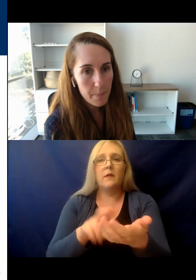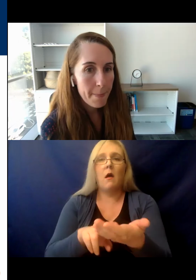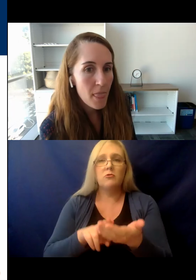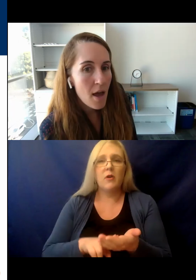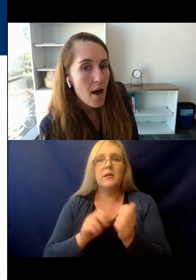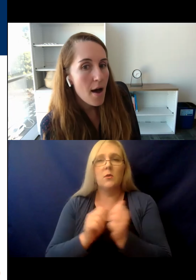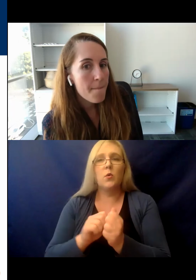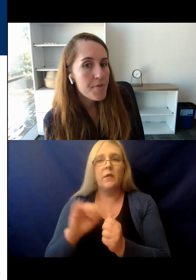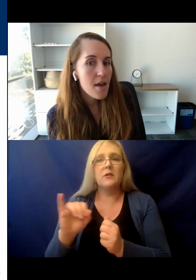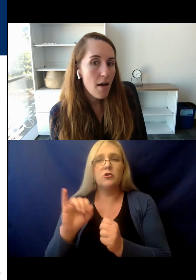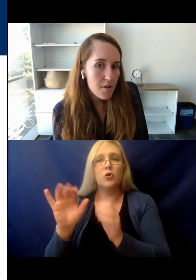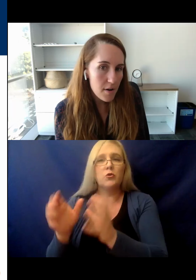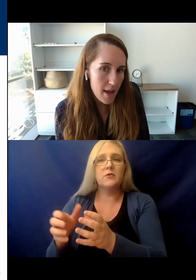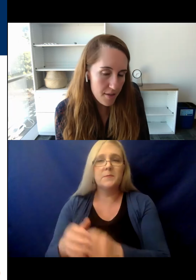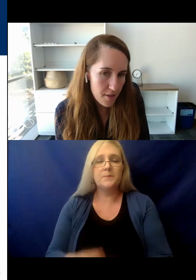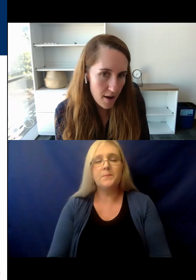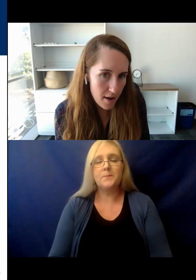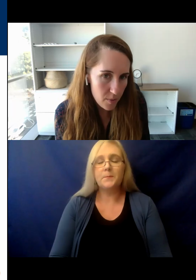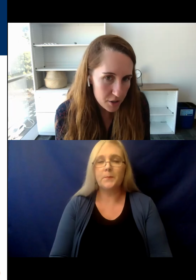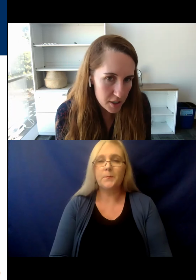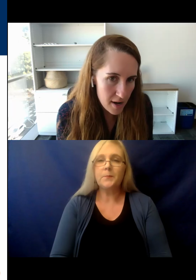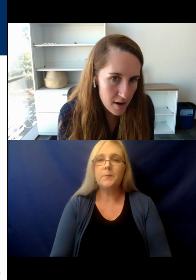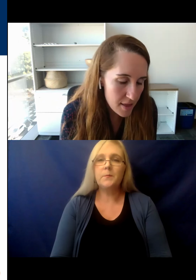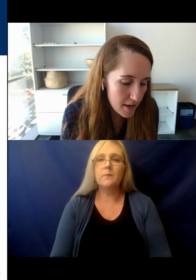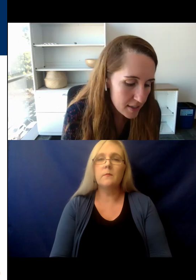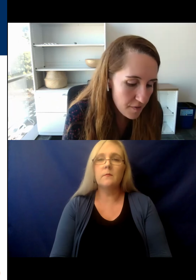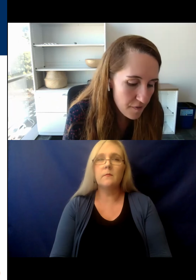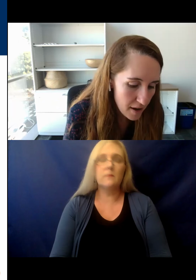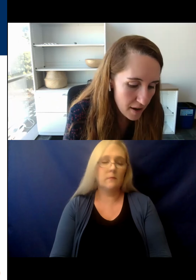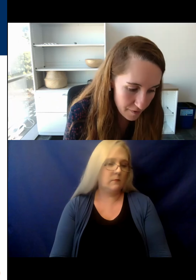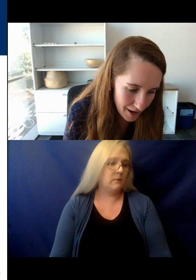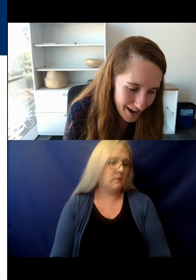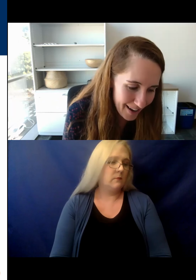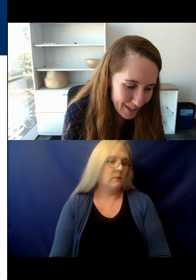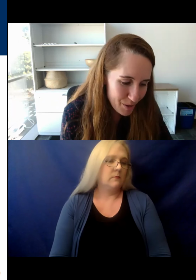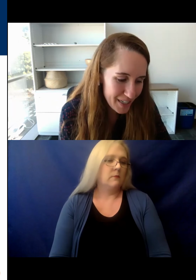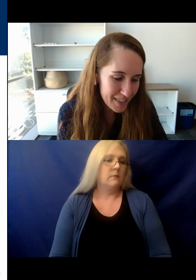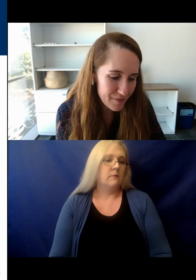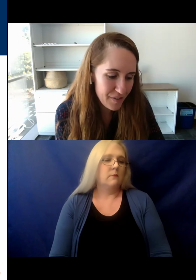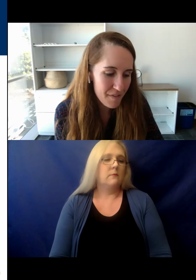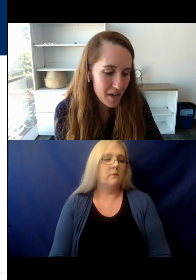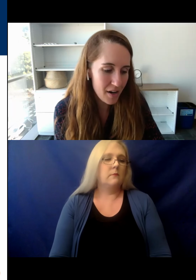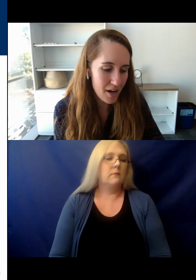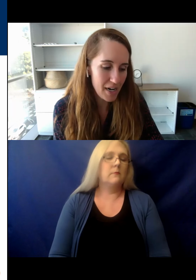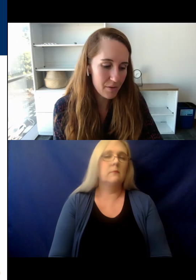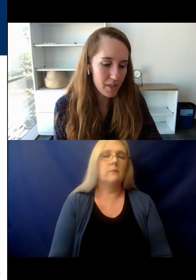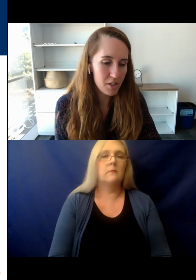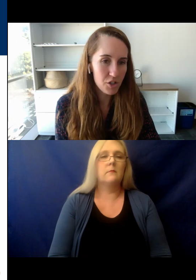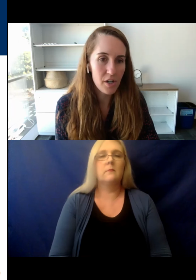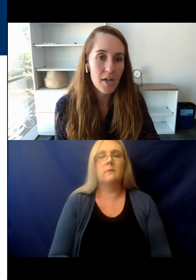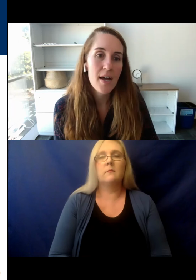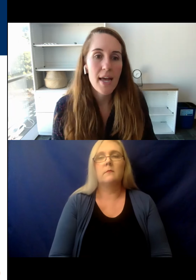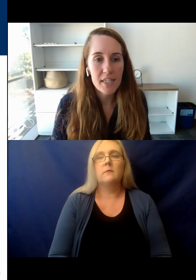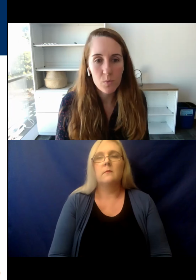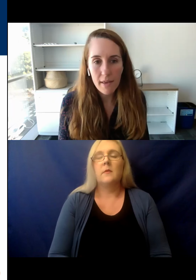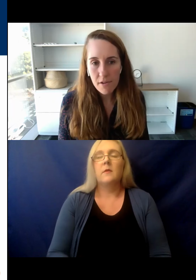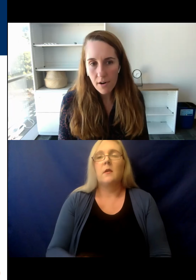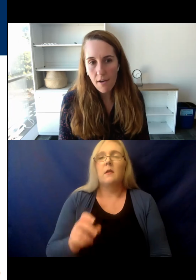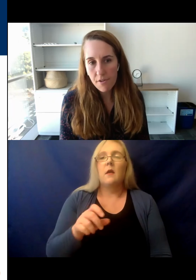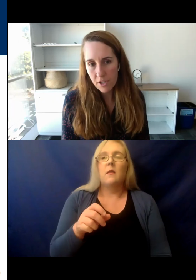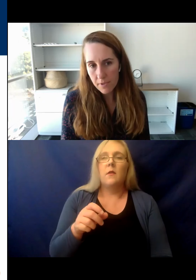insurers. The other question that is very highly predictive of having a contract with an insurer